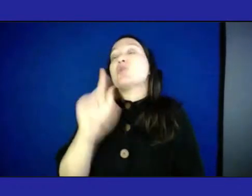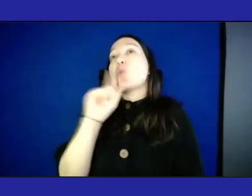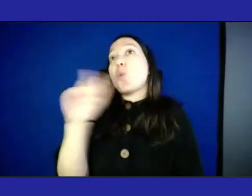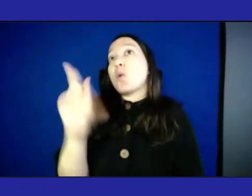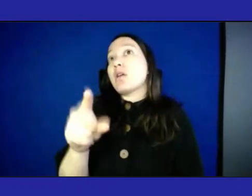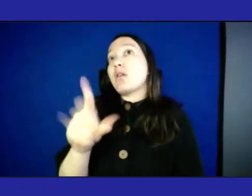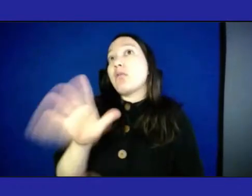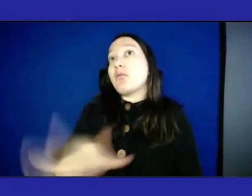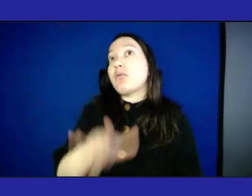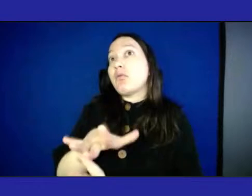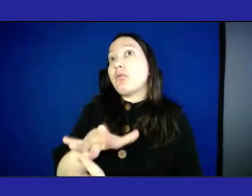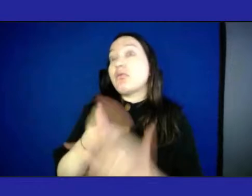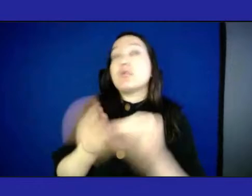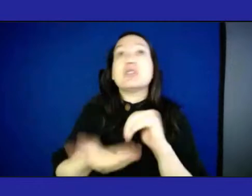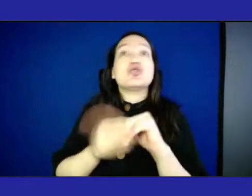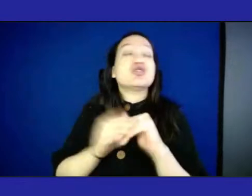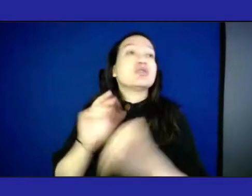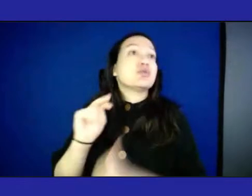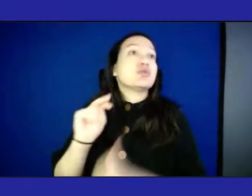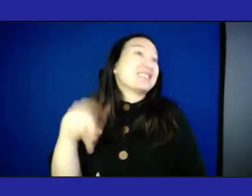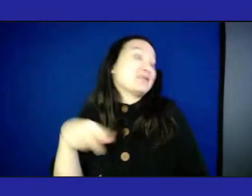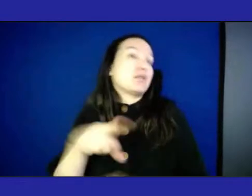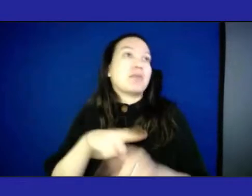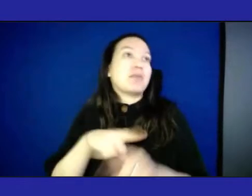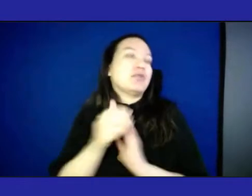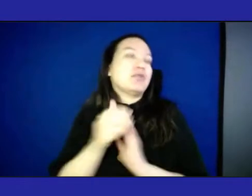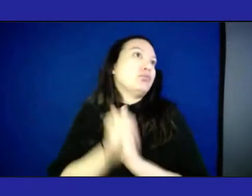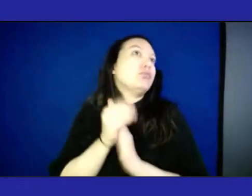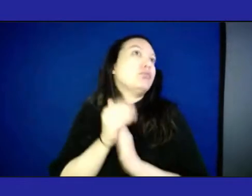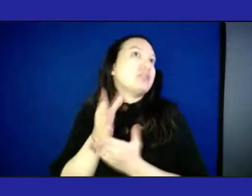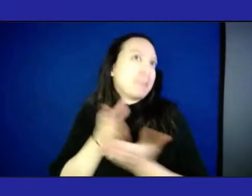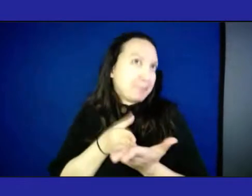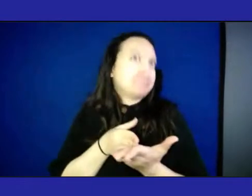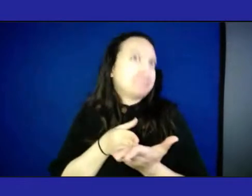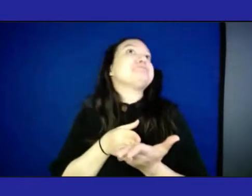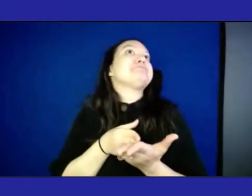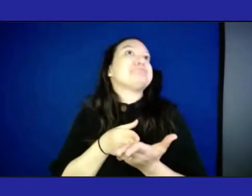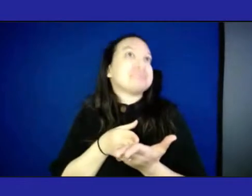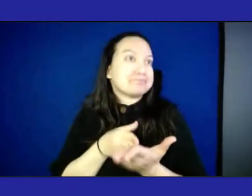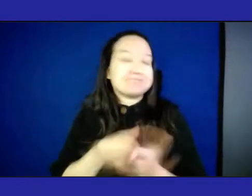in addition to the nurse practitioner, but you can automate some of that as well. Thanks.